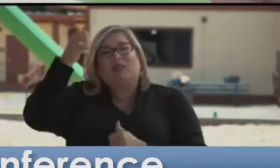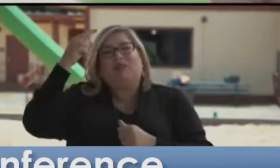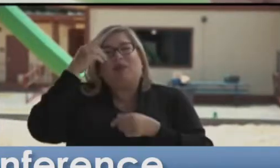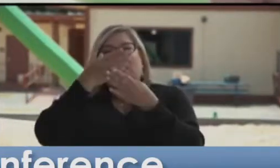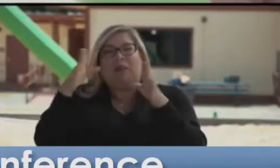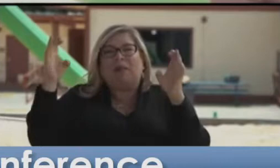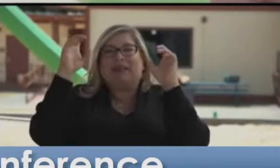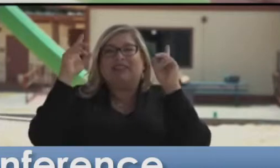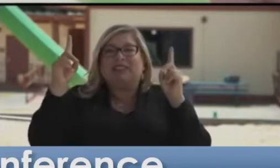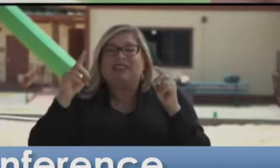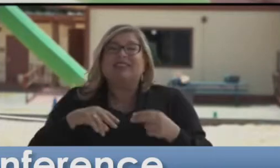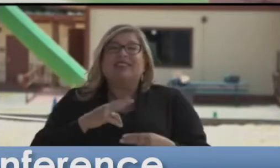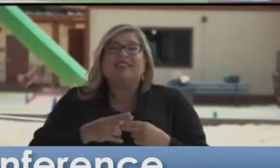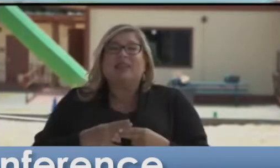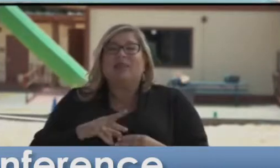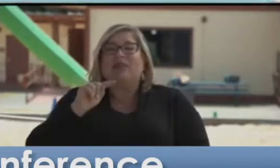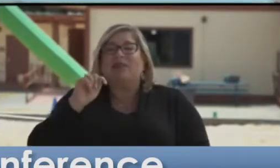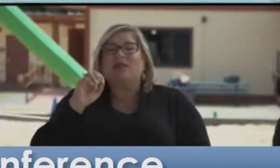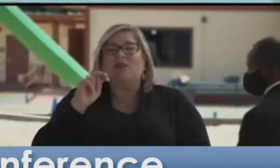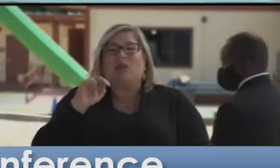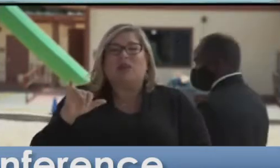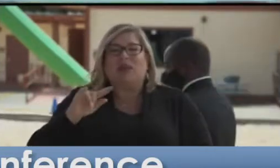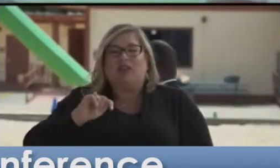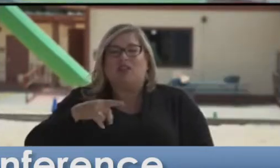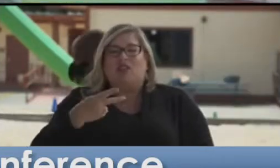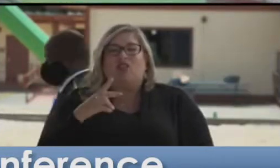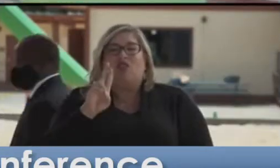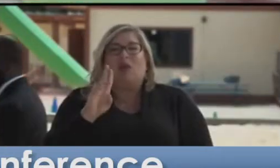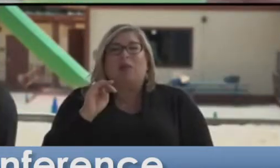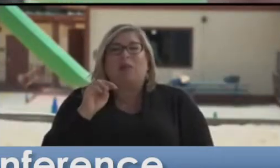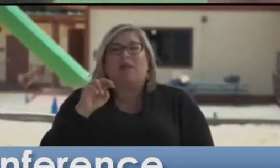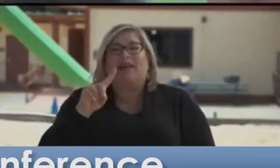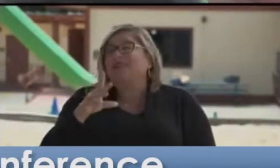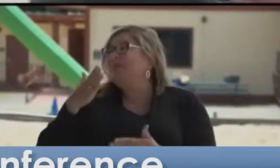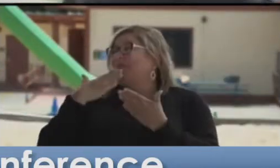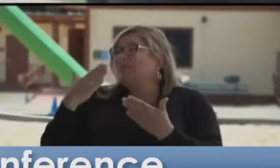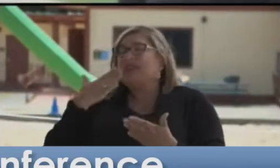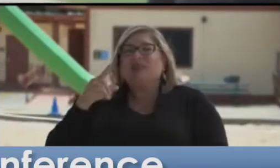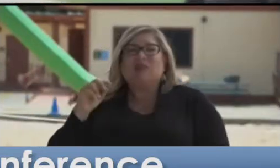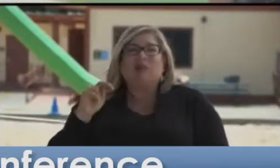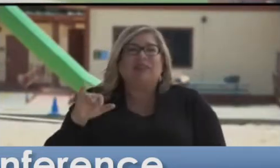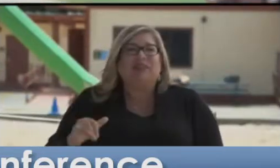Public Education, Mr. Tony Thurman. Thank you.